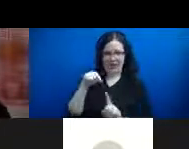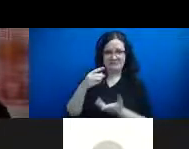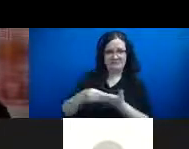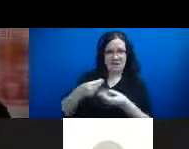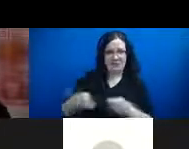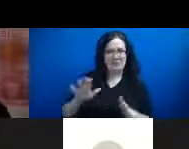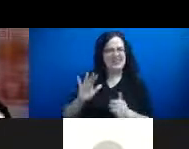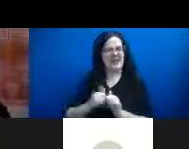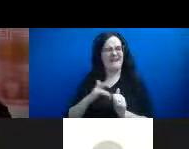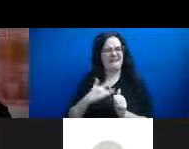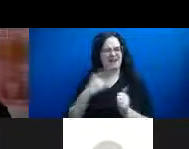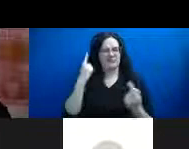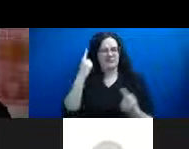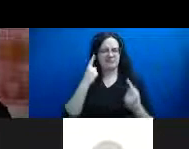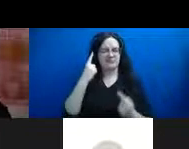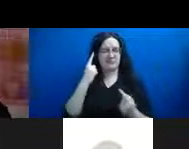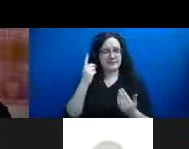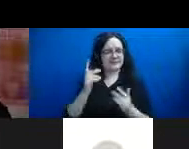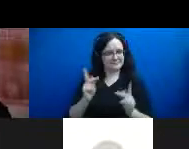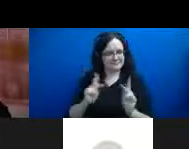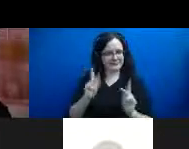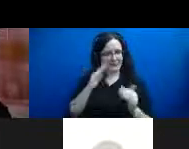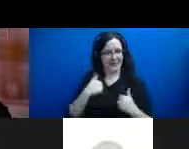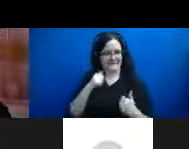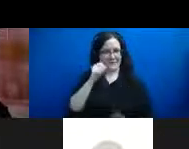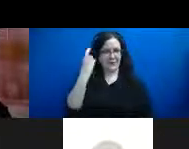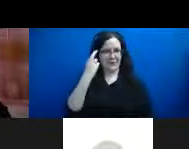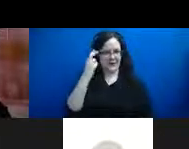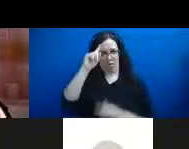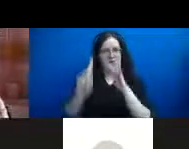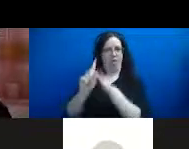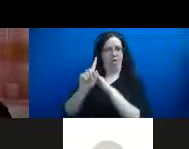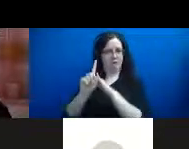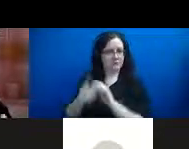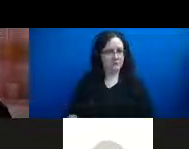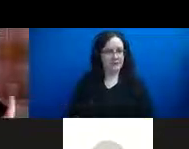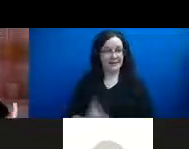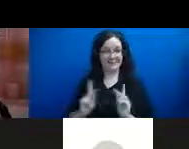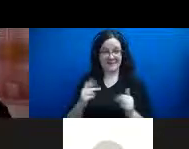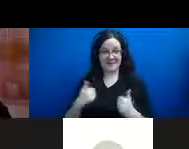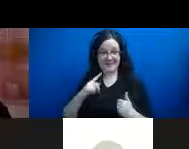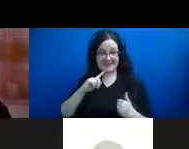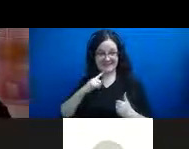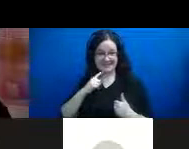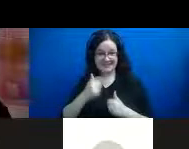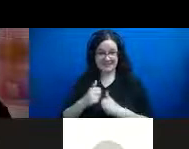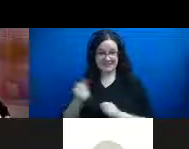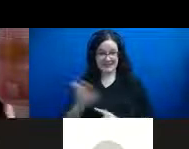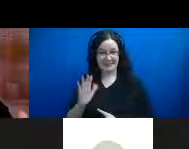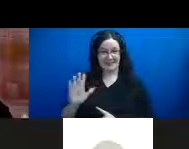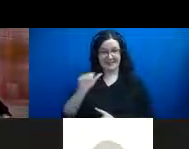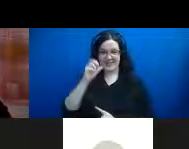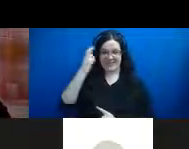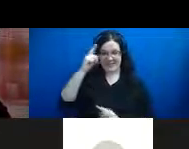have irrationalities pop in. For people with significant problems with gambling, these irrationalities are